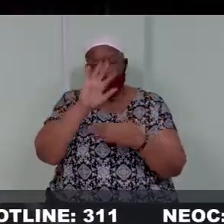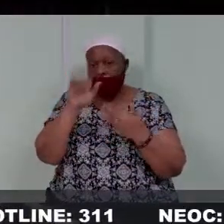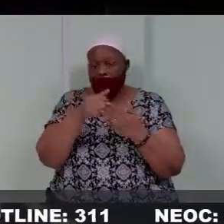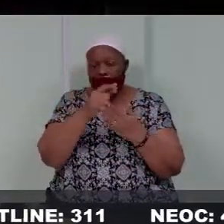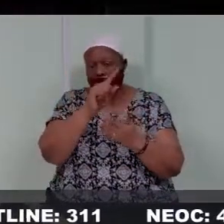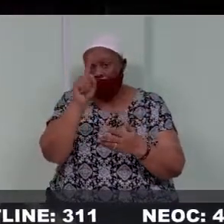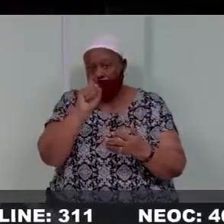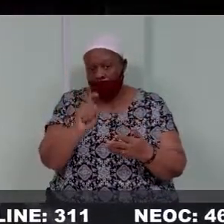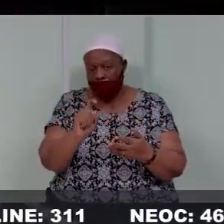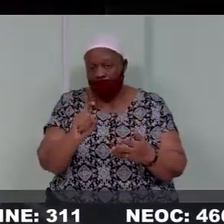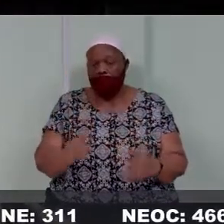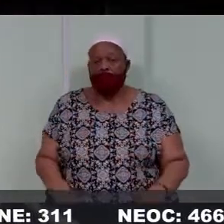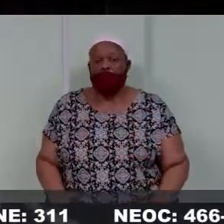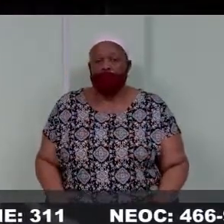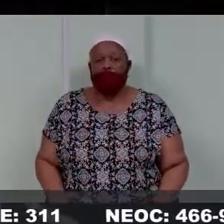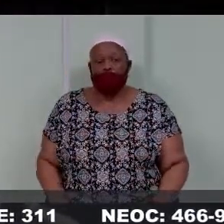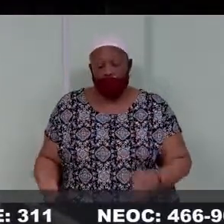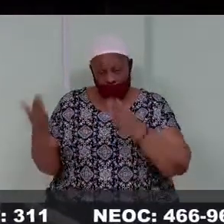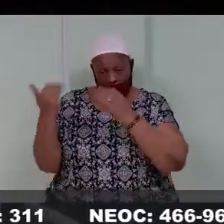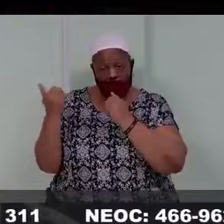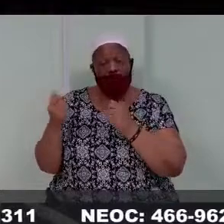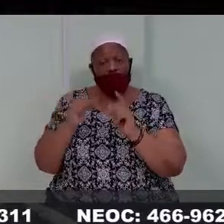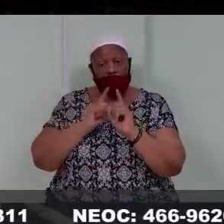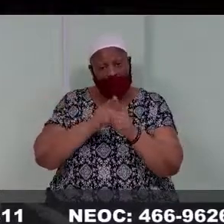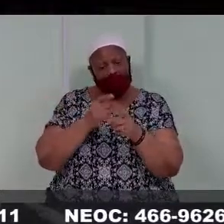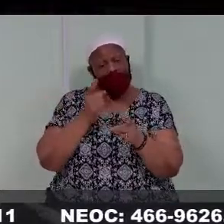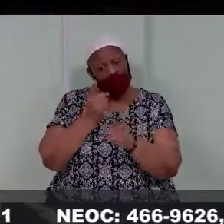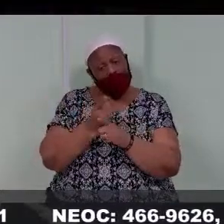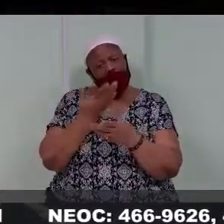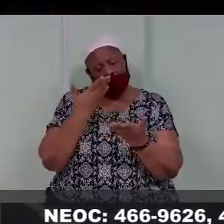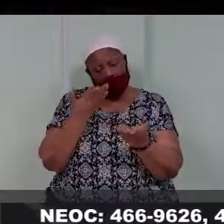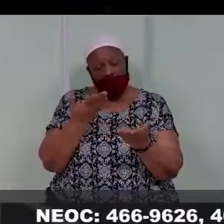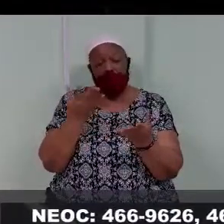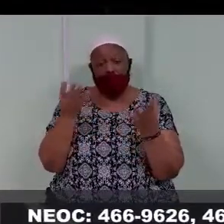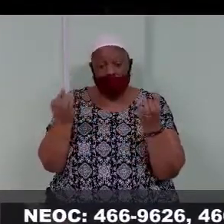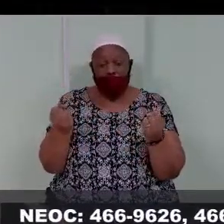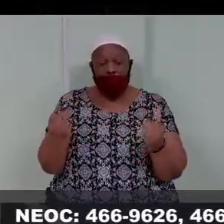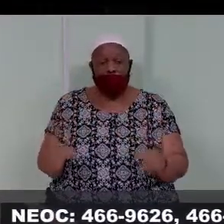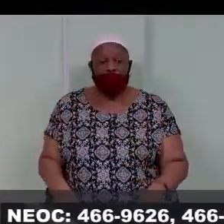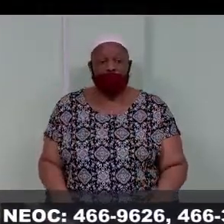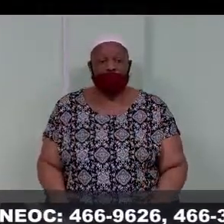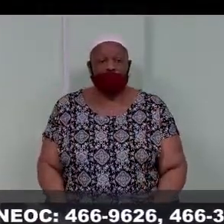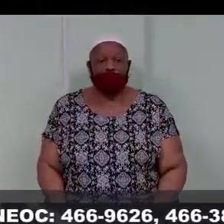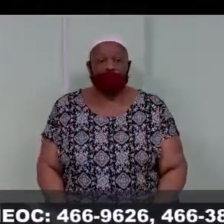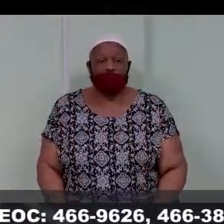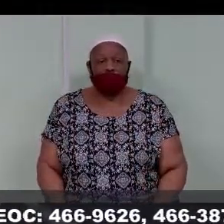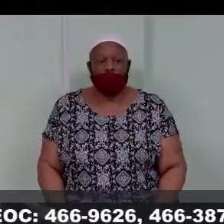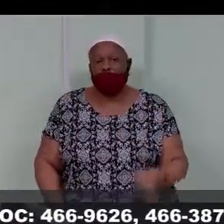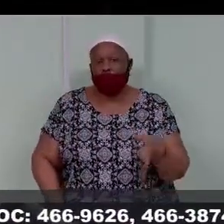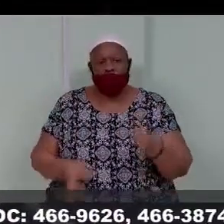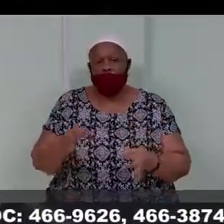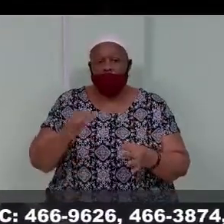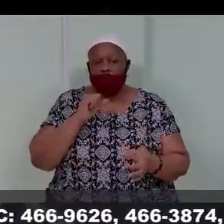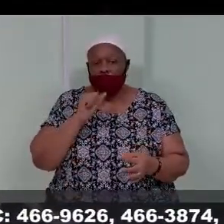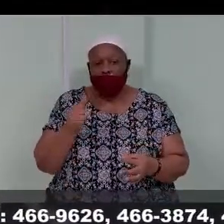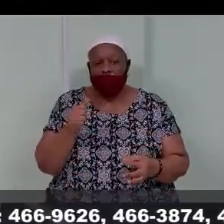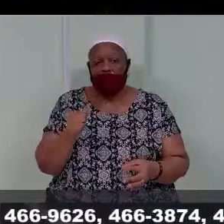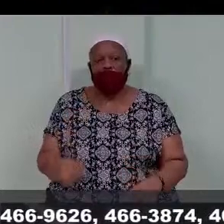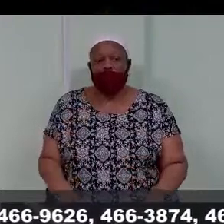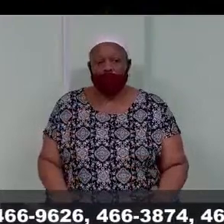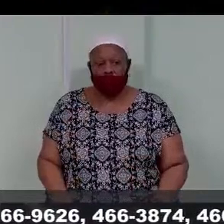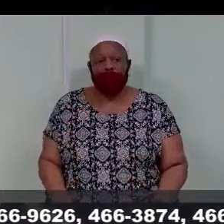do hope that they were answered in the way that you would have liked them to be answered. If not, we have